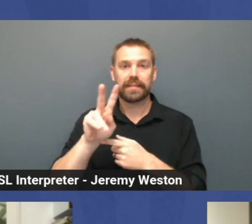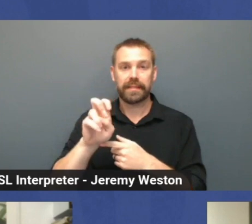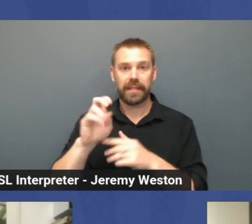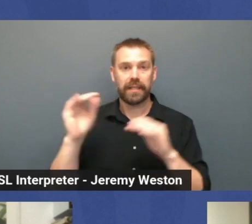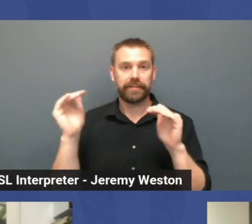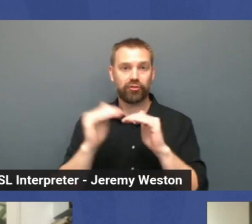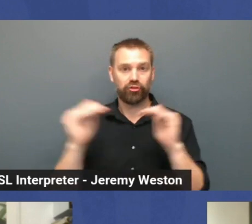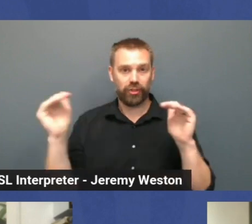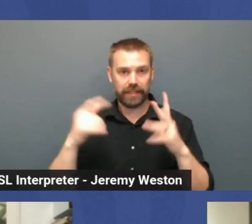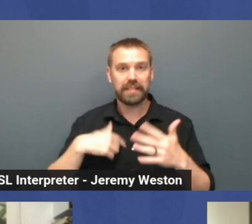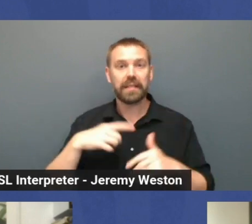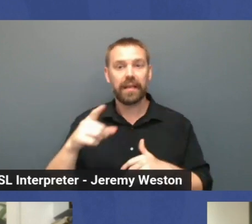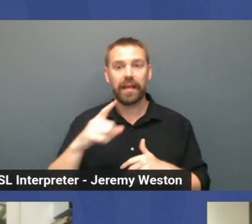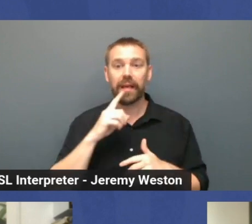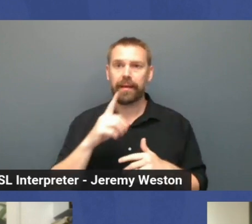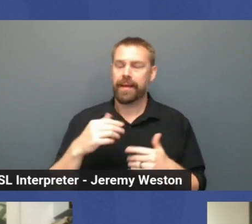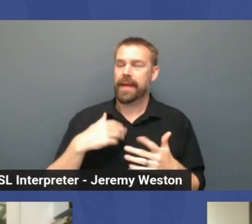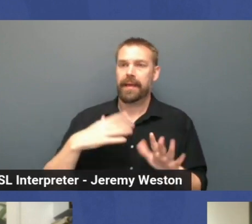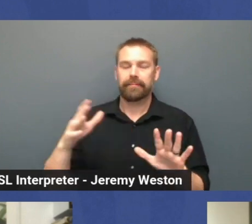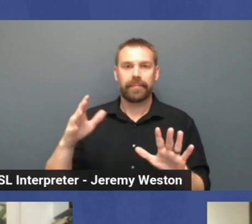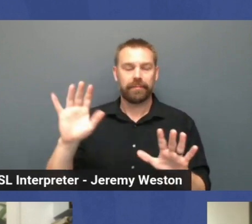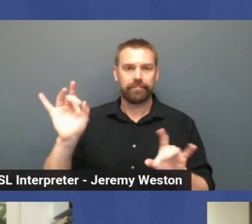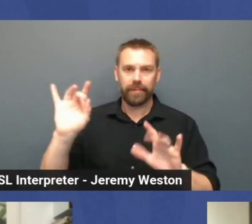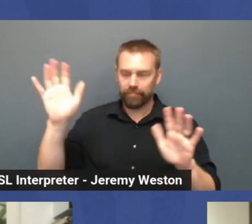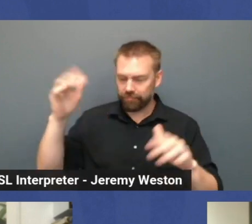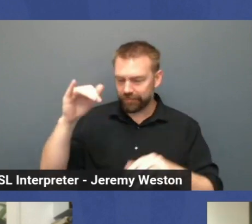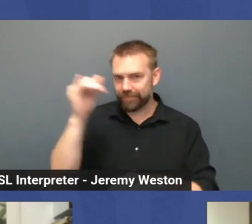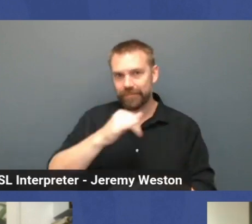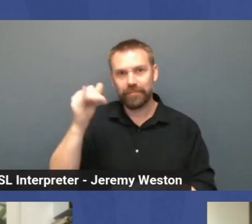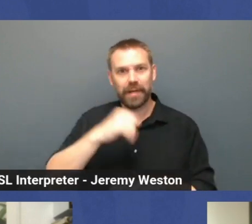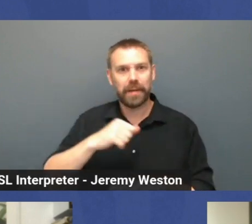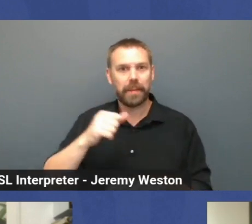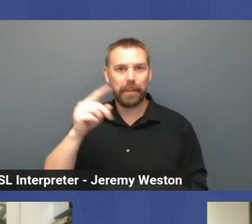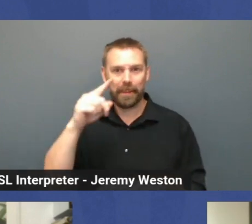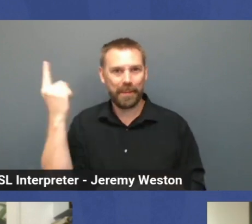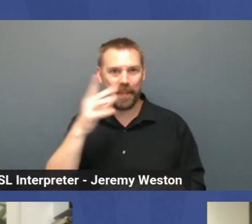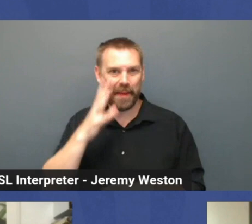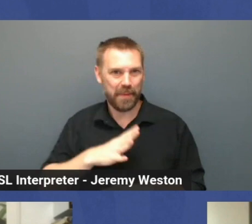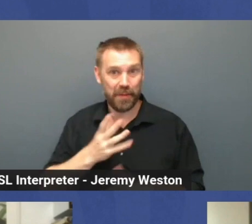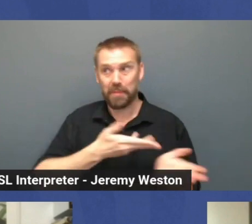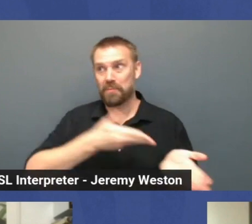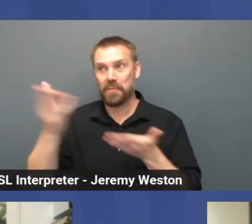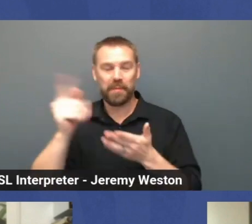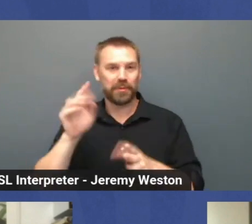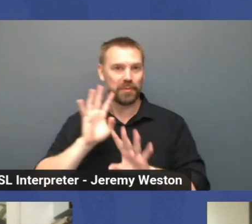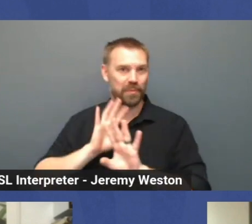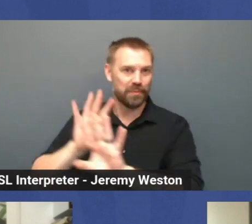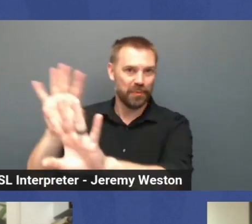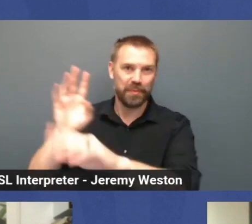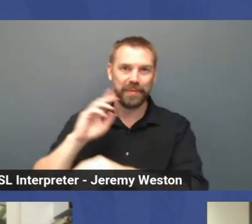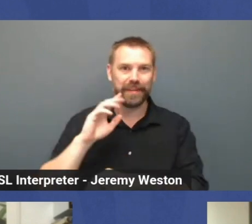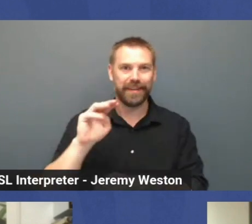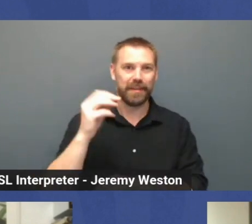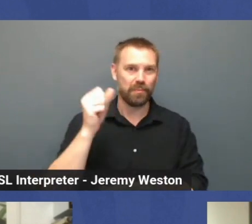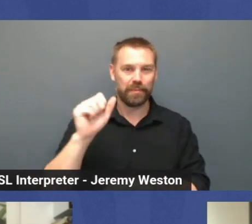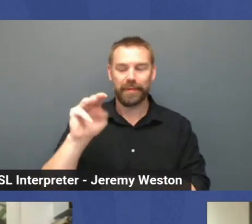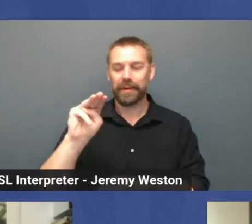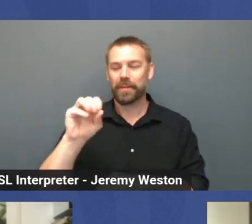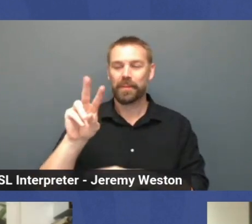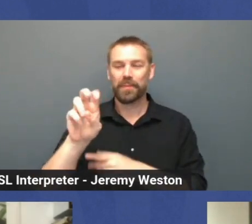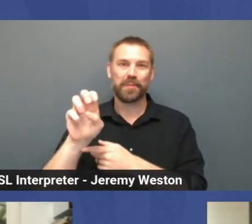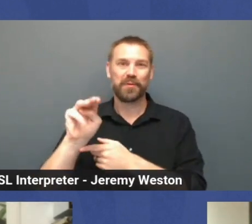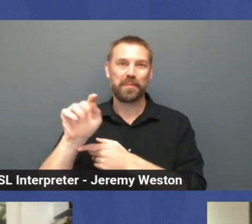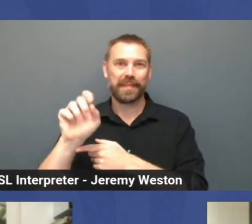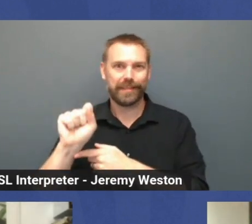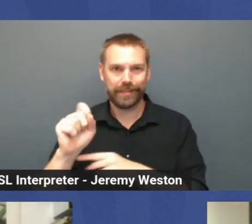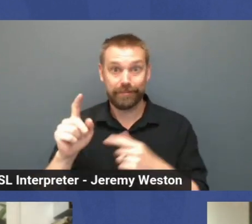advocate for such. I had a radical Black mother who took me to movements as far as I can remember with posters in my hand. But when I got to